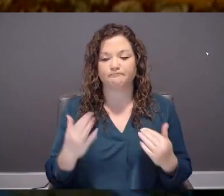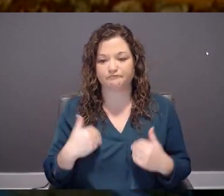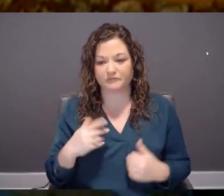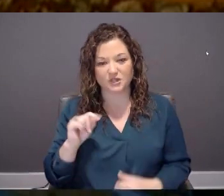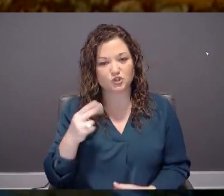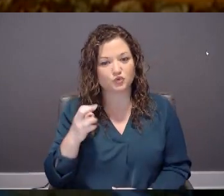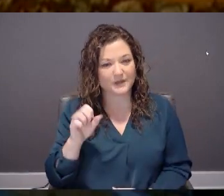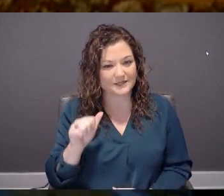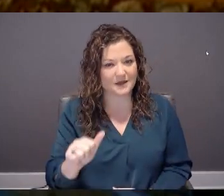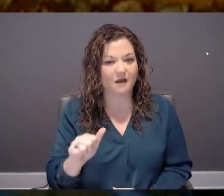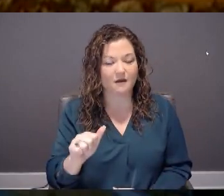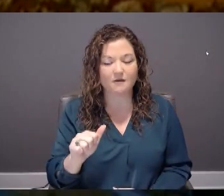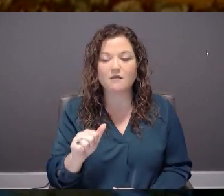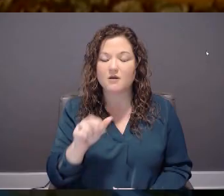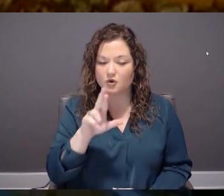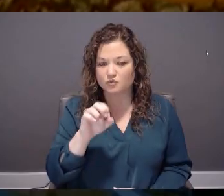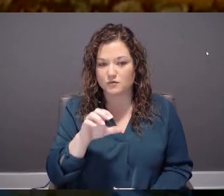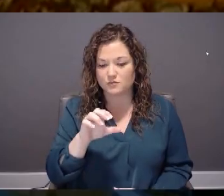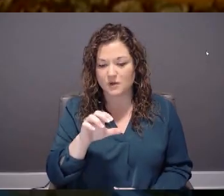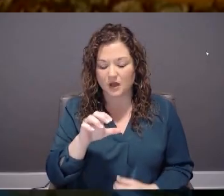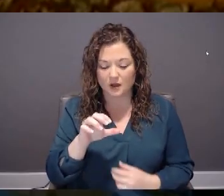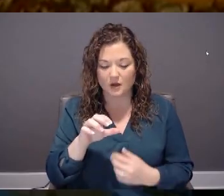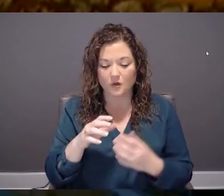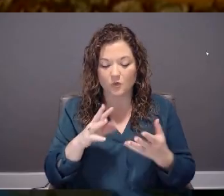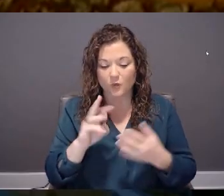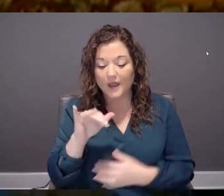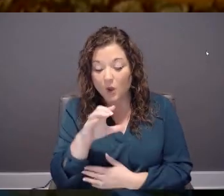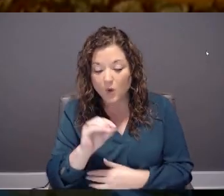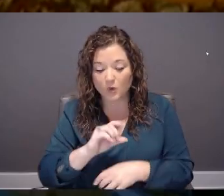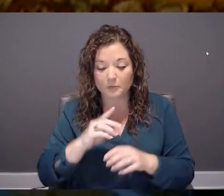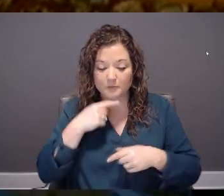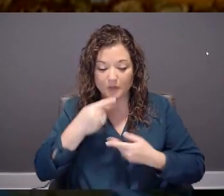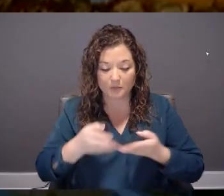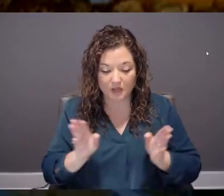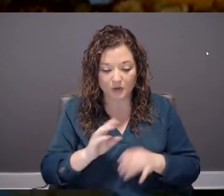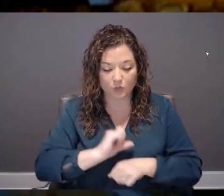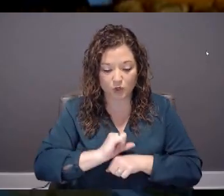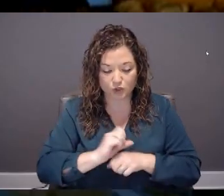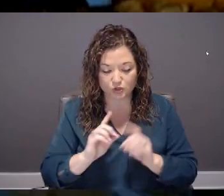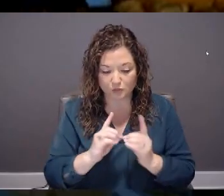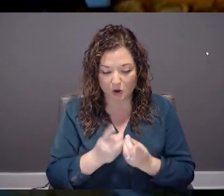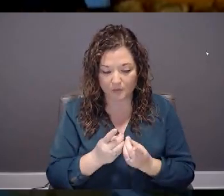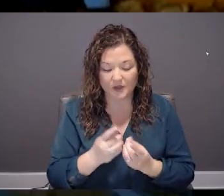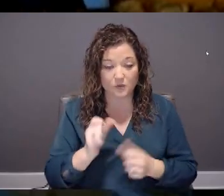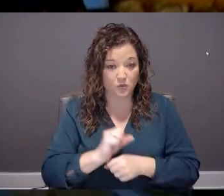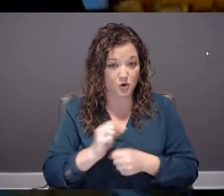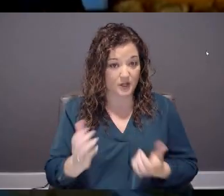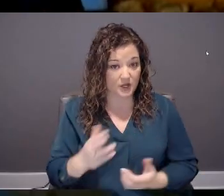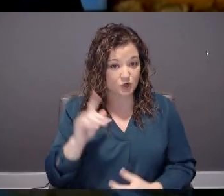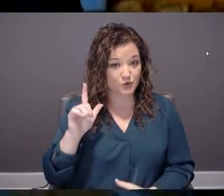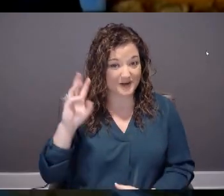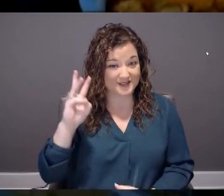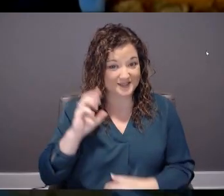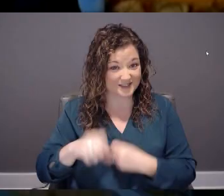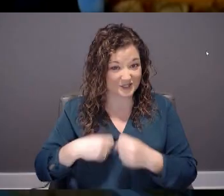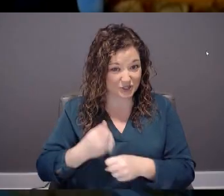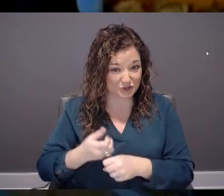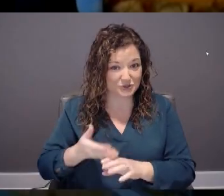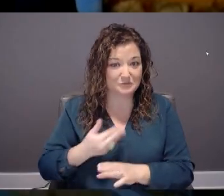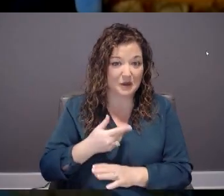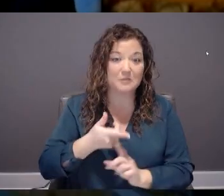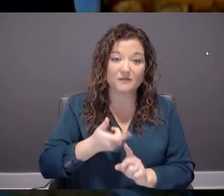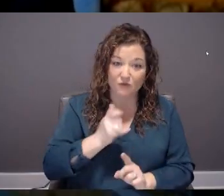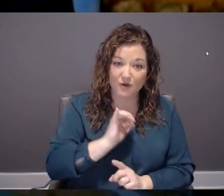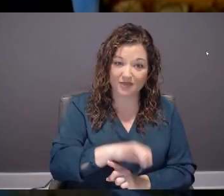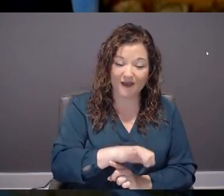for the City of Waco Public Works Department. I've been with the city for 26 years. prior to the city, I was in the United States Air Force. I